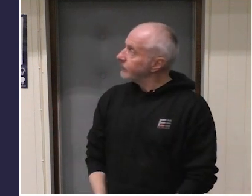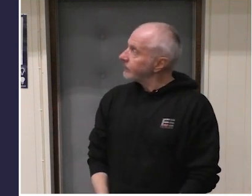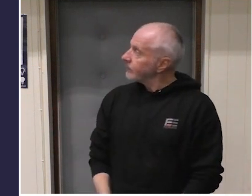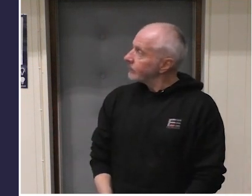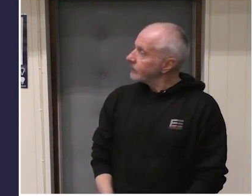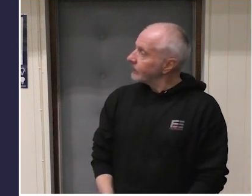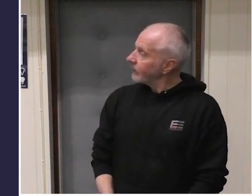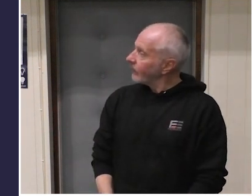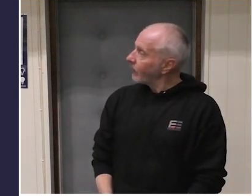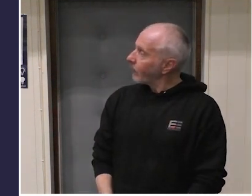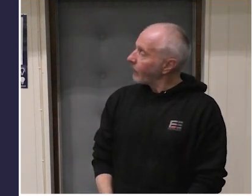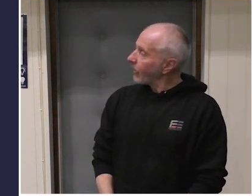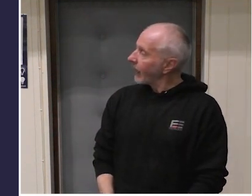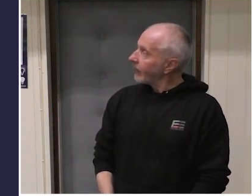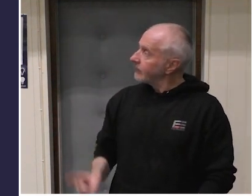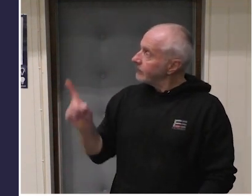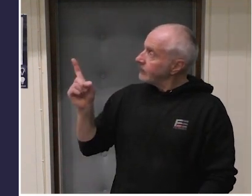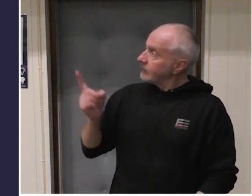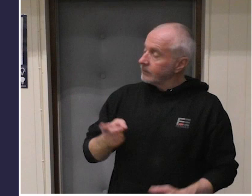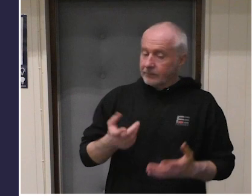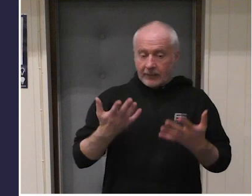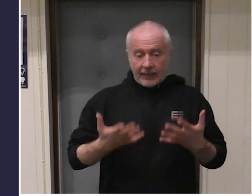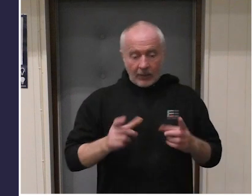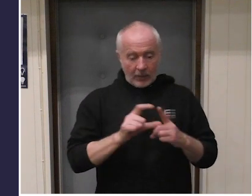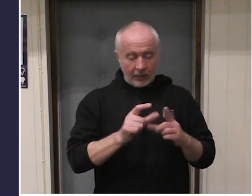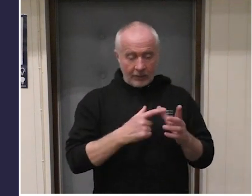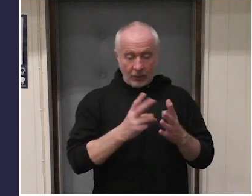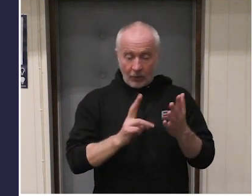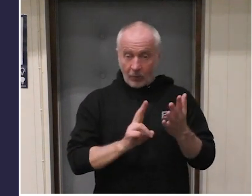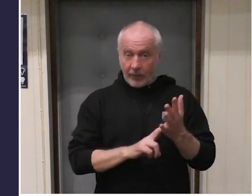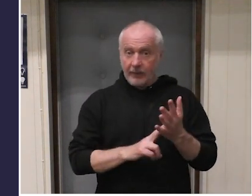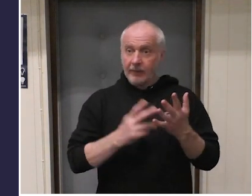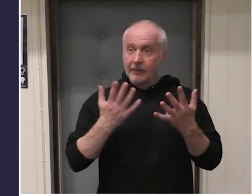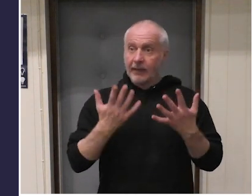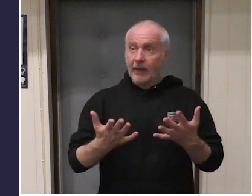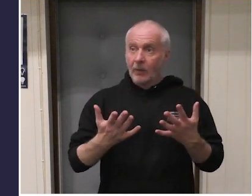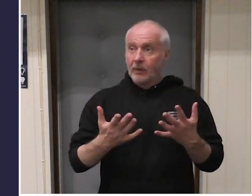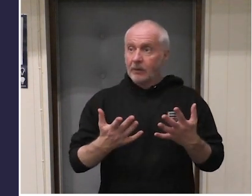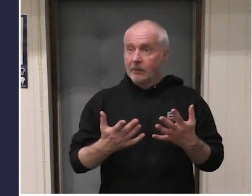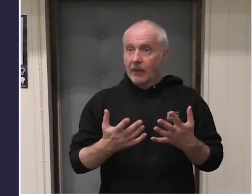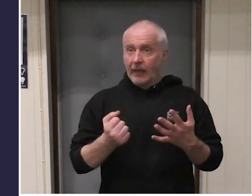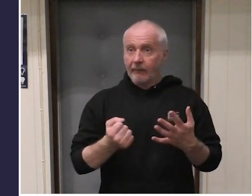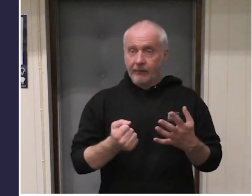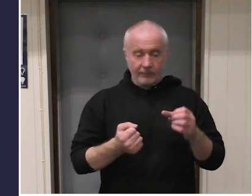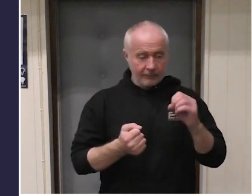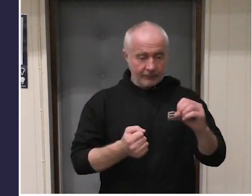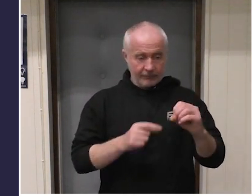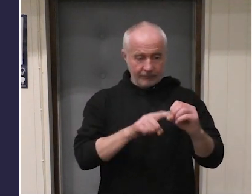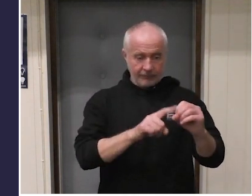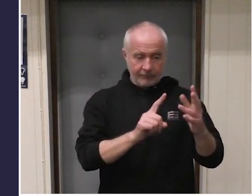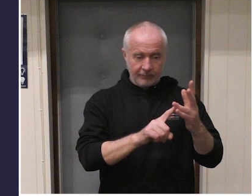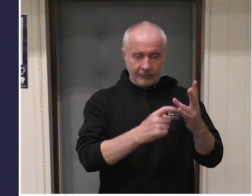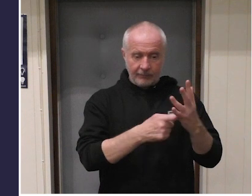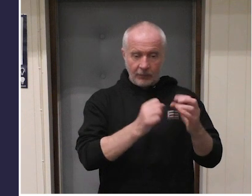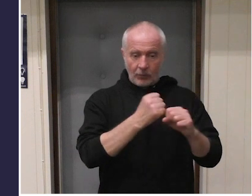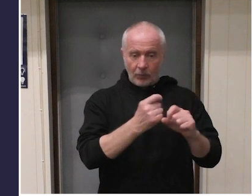And so to recap on what we have now, Darwinian evolution says we have organisms that have natural selection